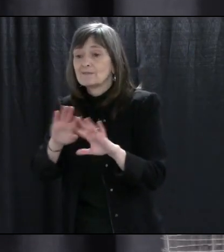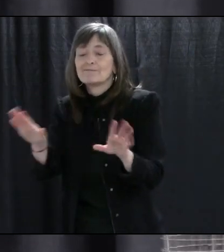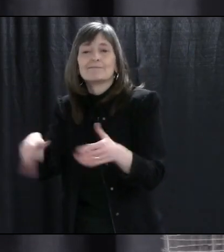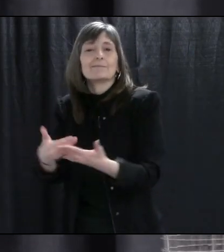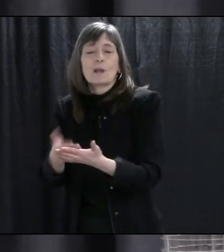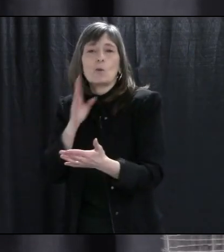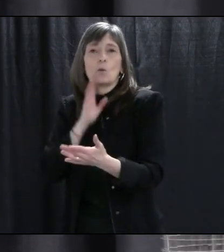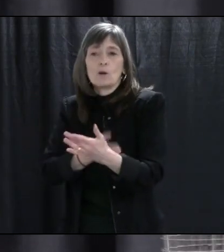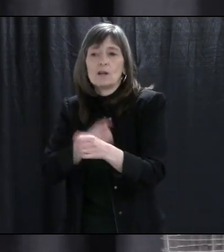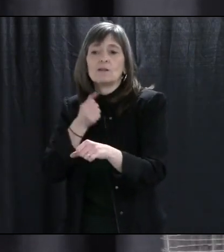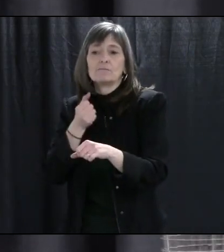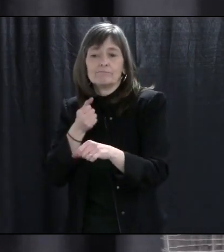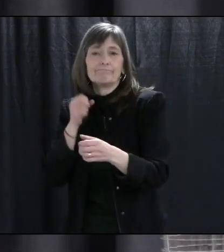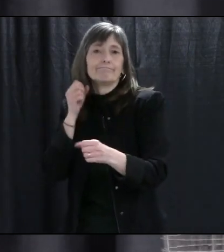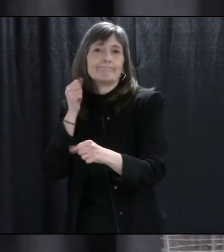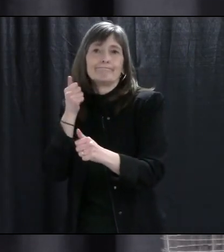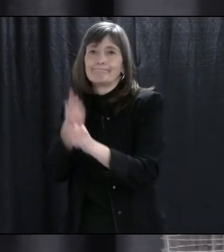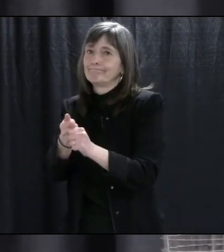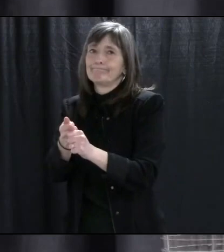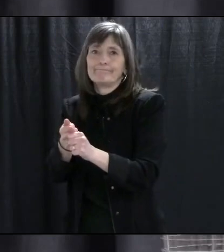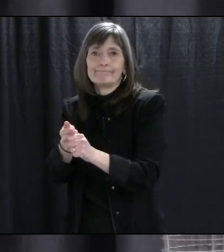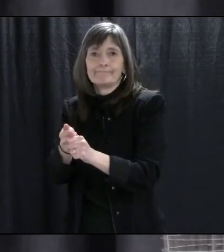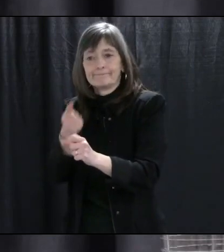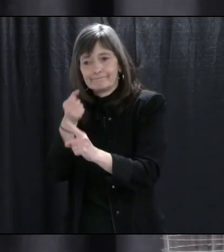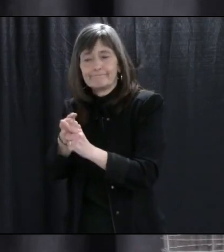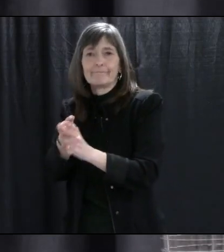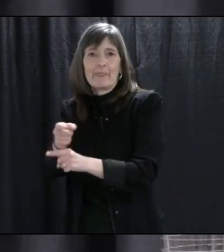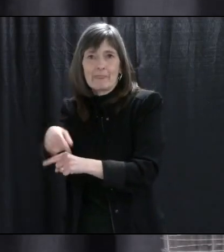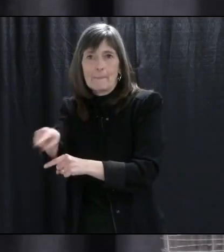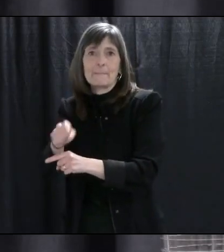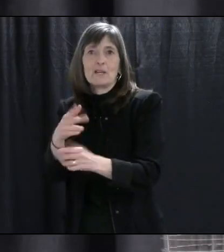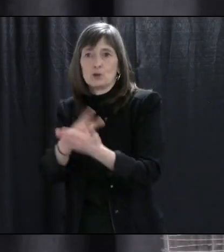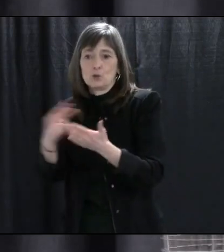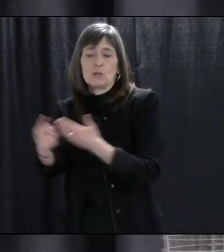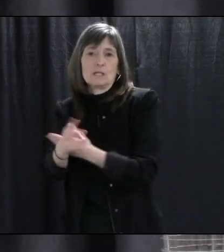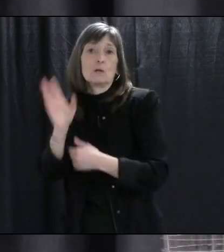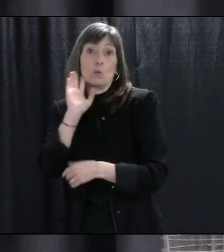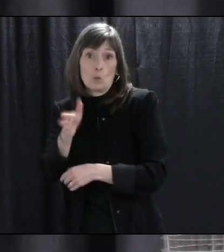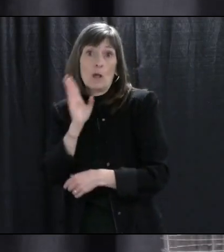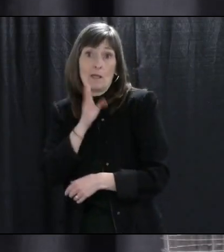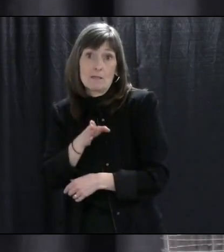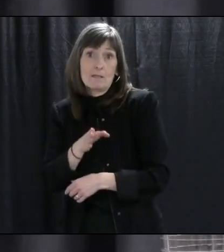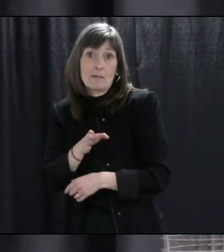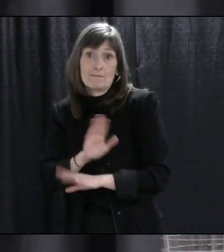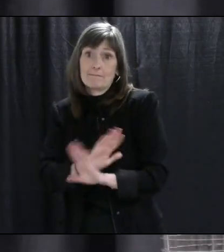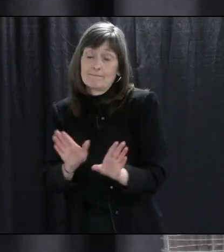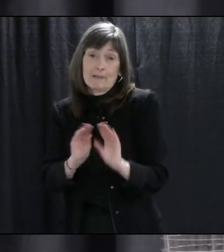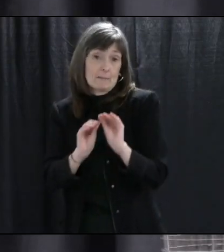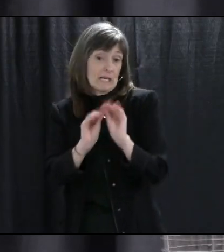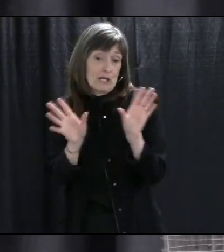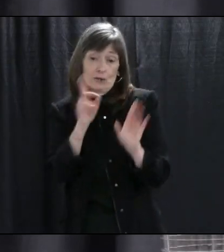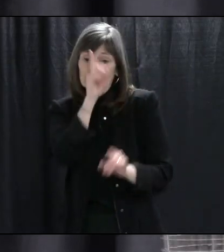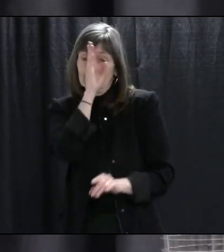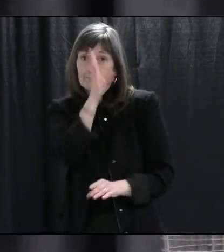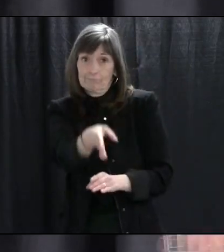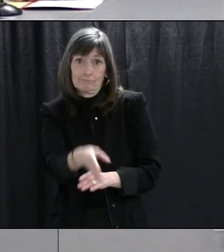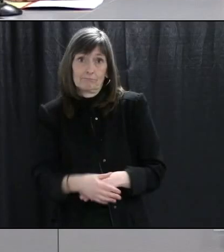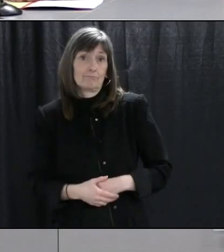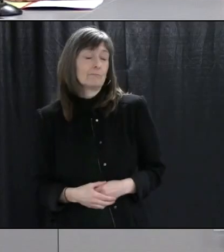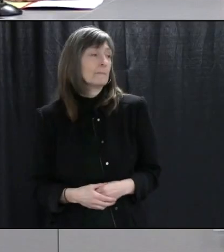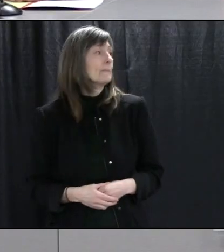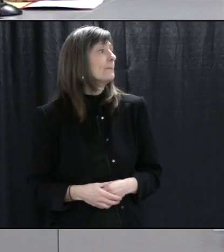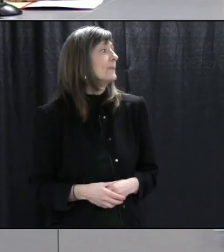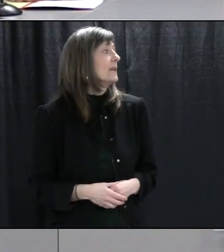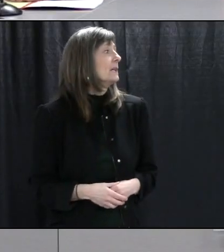I cannot be any plainer than that. And so, having said that, Premier, I'll turn the podium back to you. Thank you.